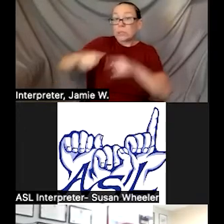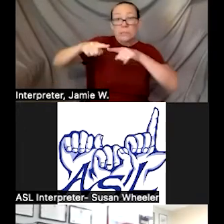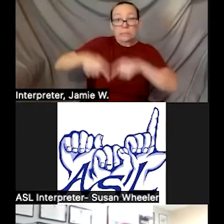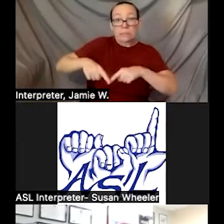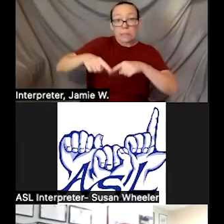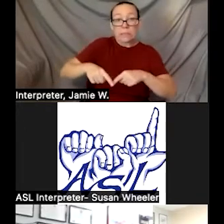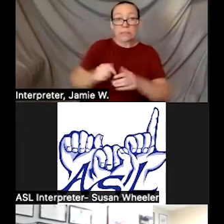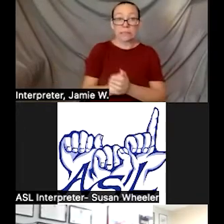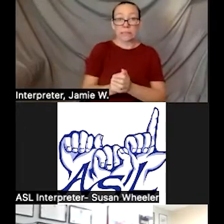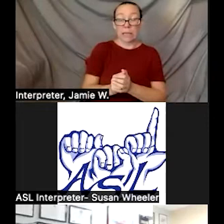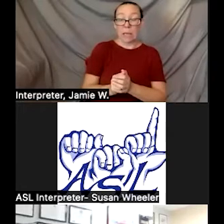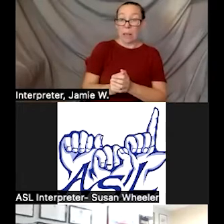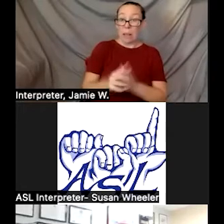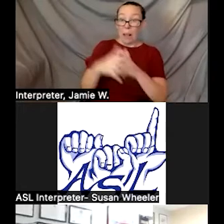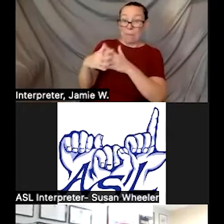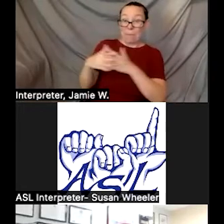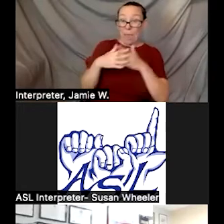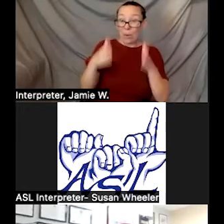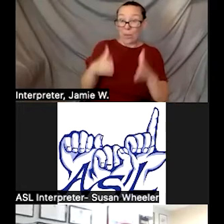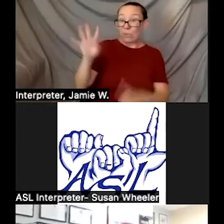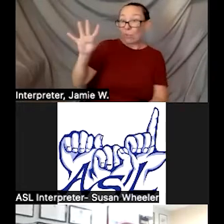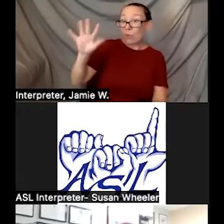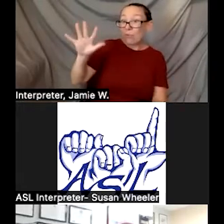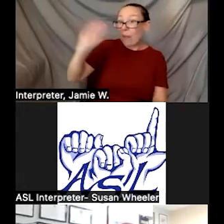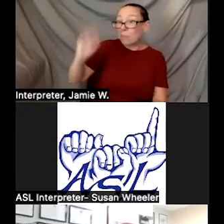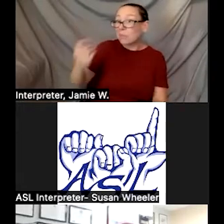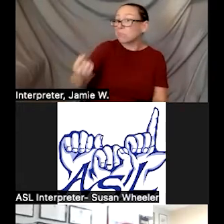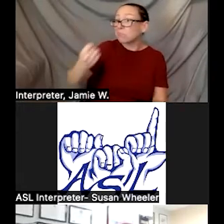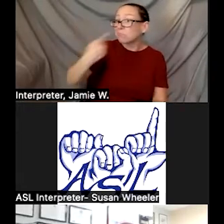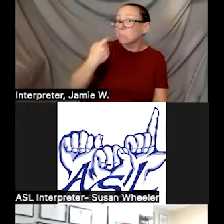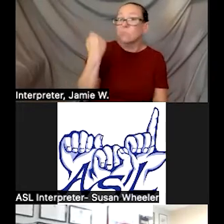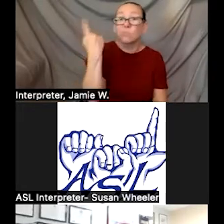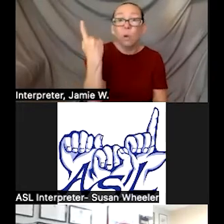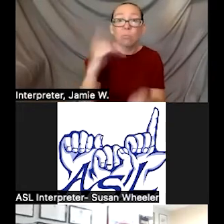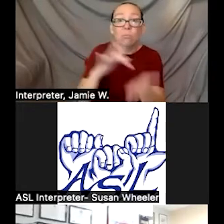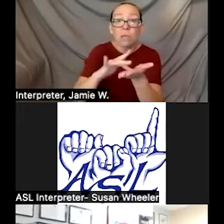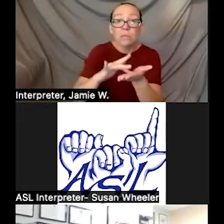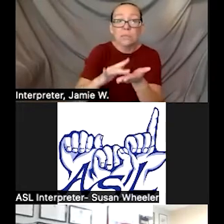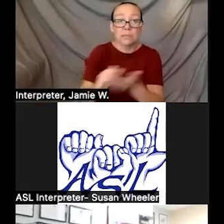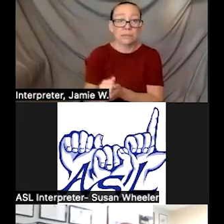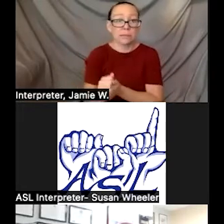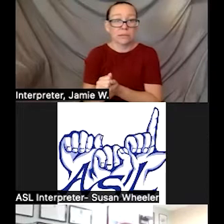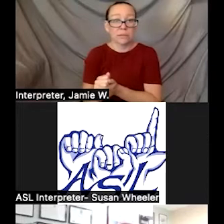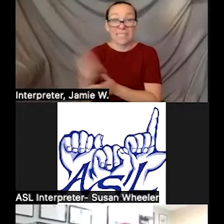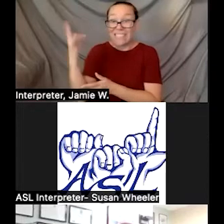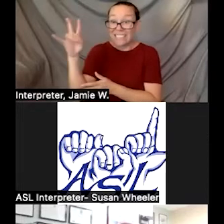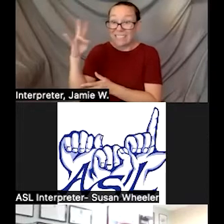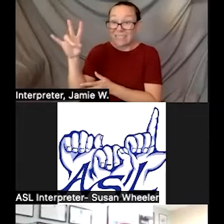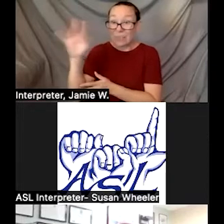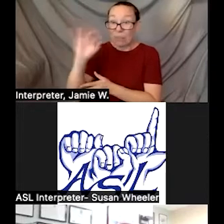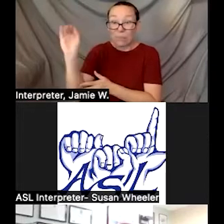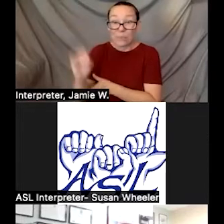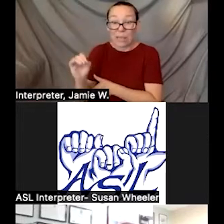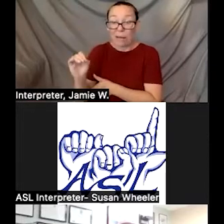one medicine, 70% take three. Like I said, oftentimes you'll find people, you know,